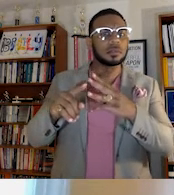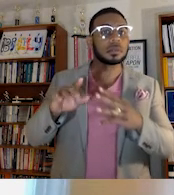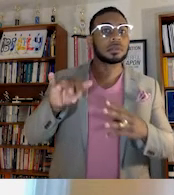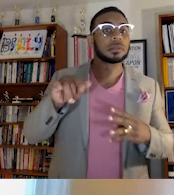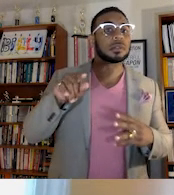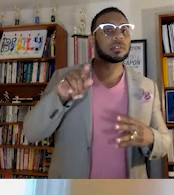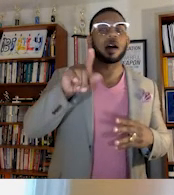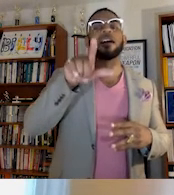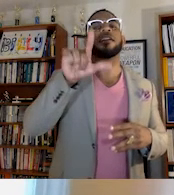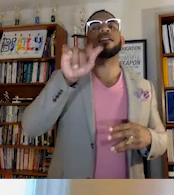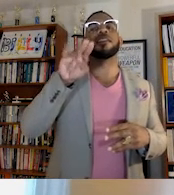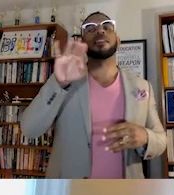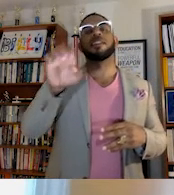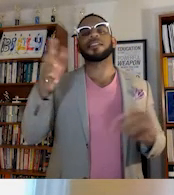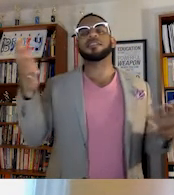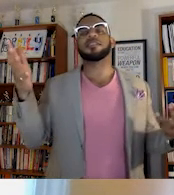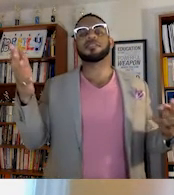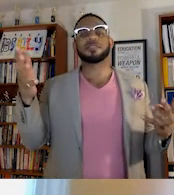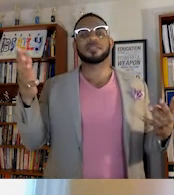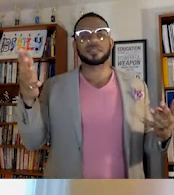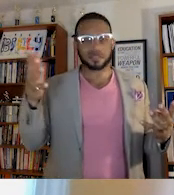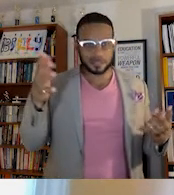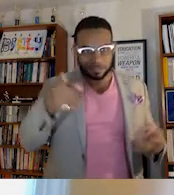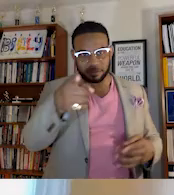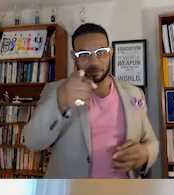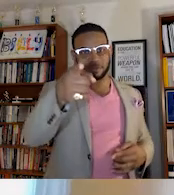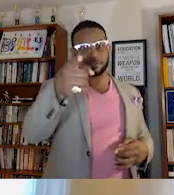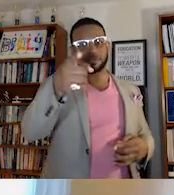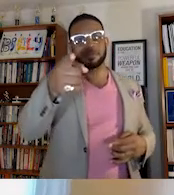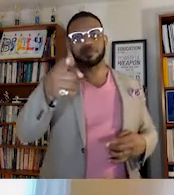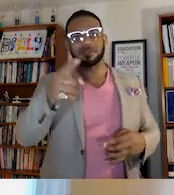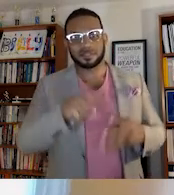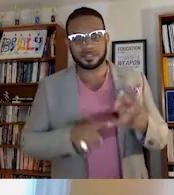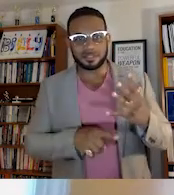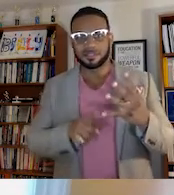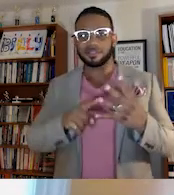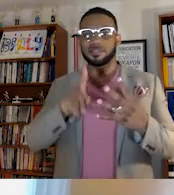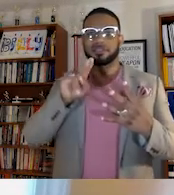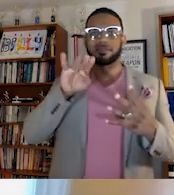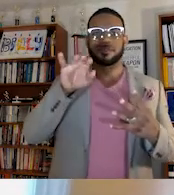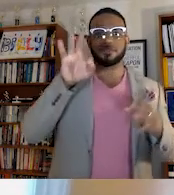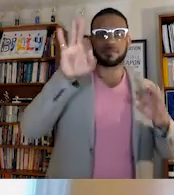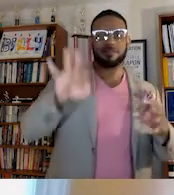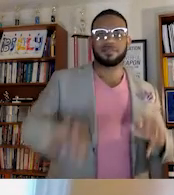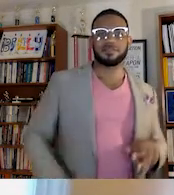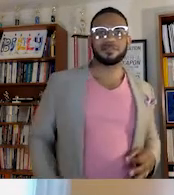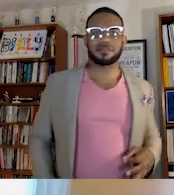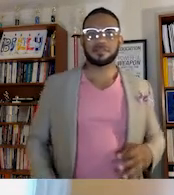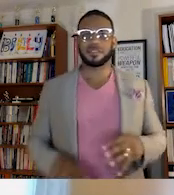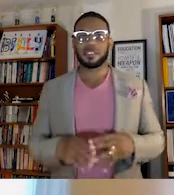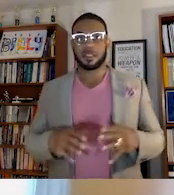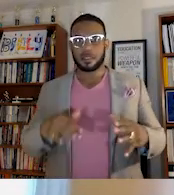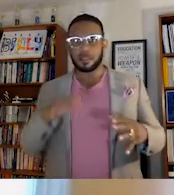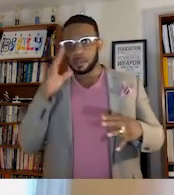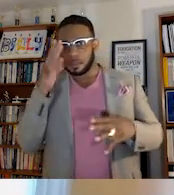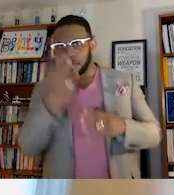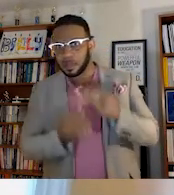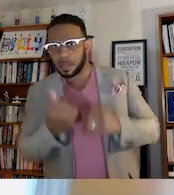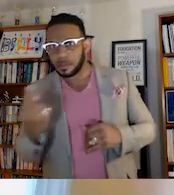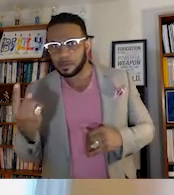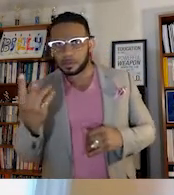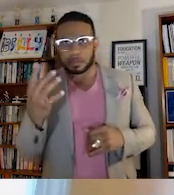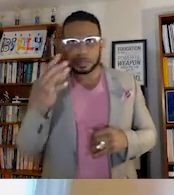that, Lance is supposed to be popping. There's Lance. Perfect. Are we missing anyone?